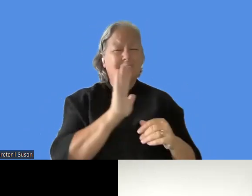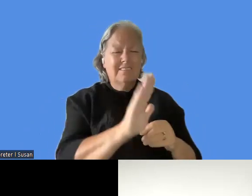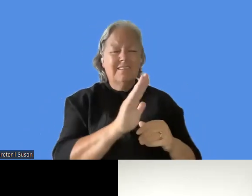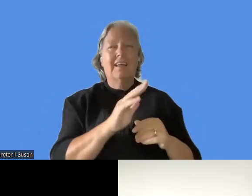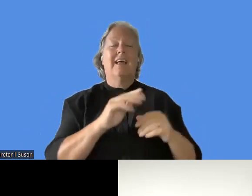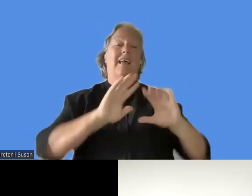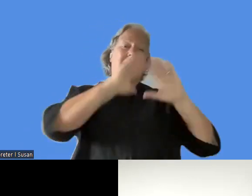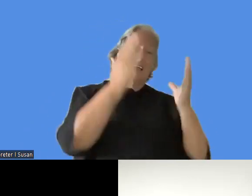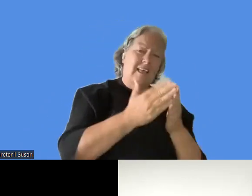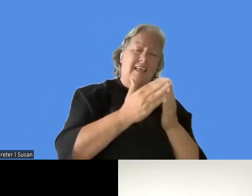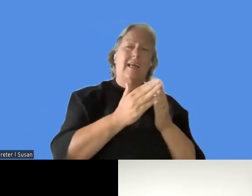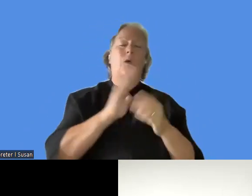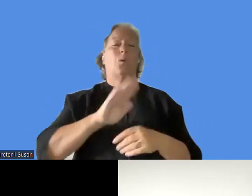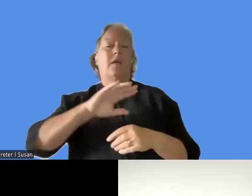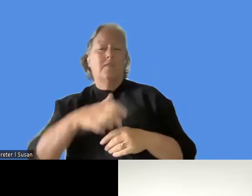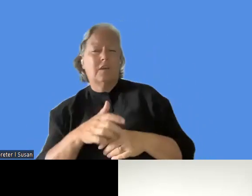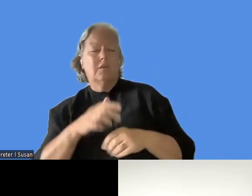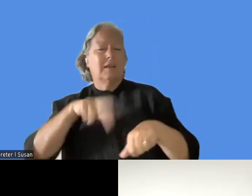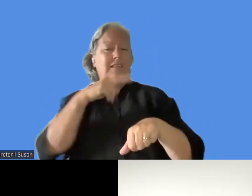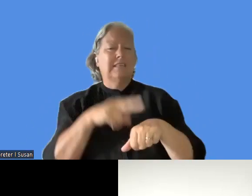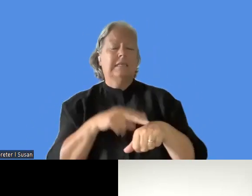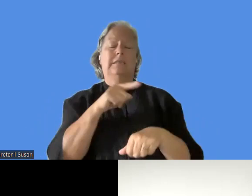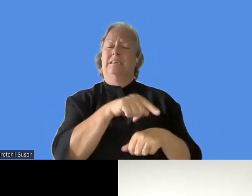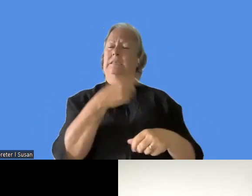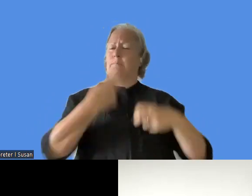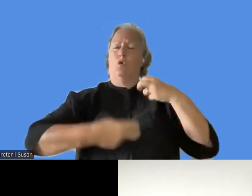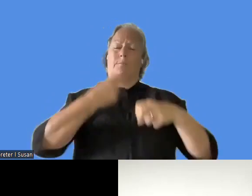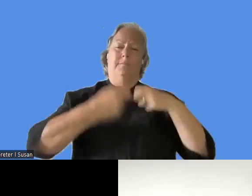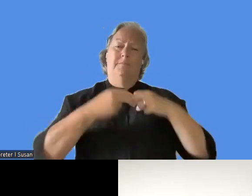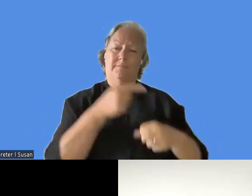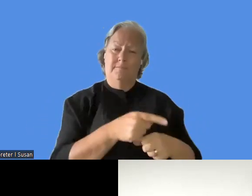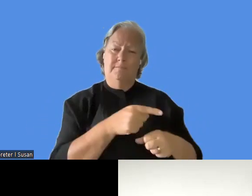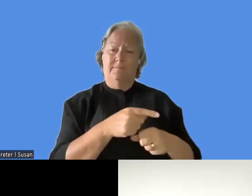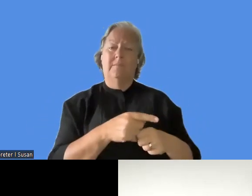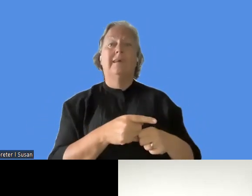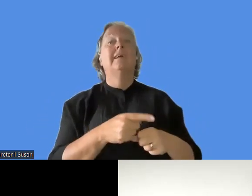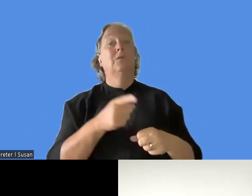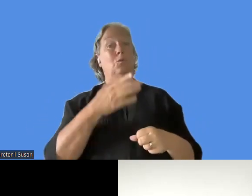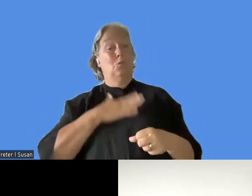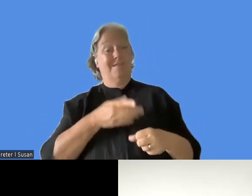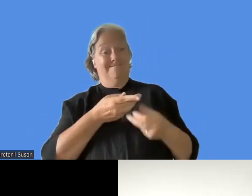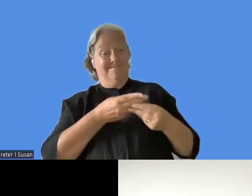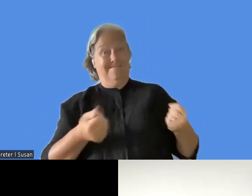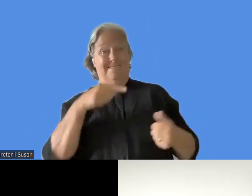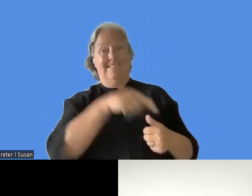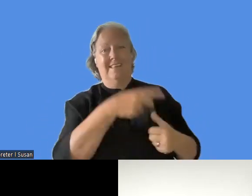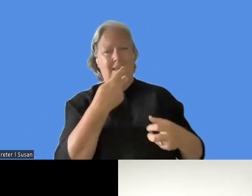is a real problem that needs to be addressed urgently. Only by addressing this issue can we